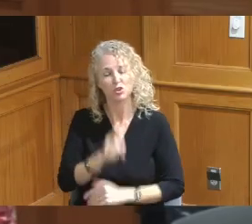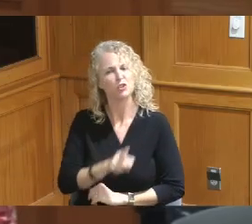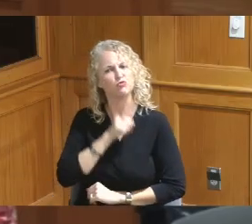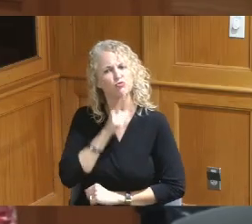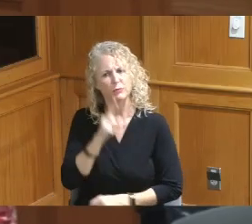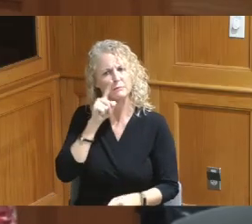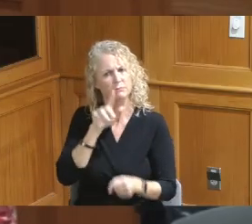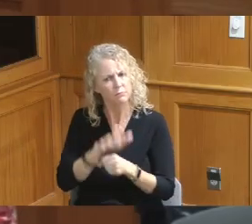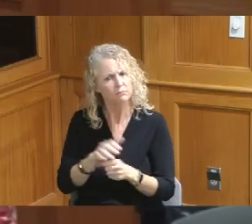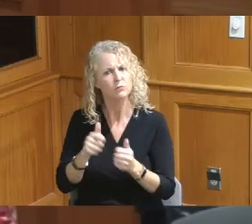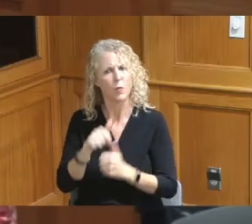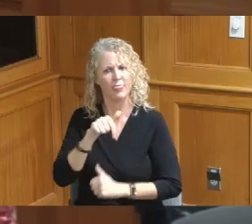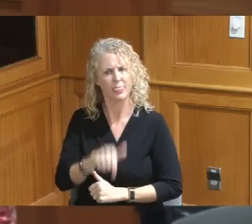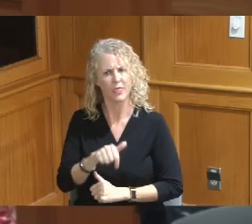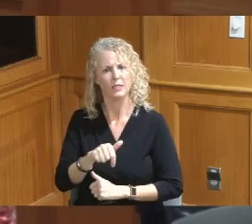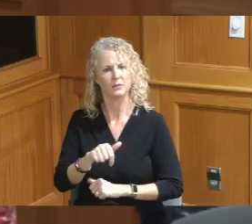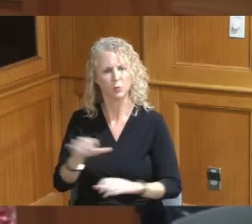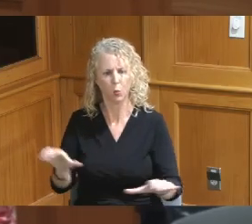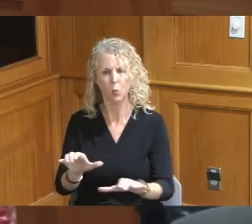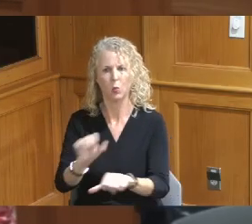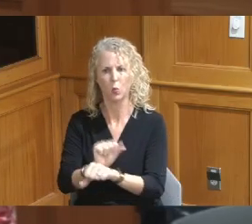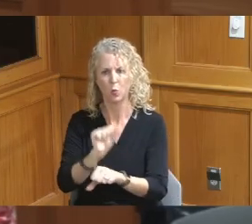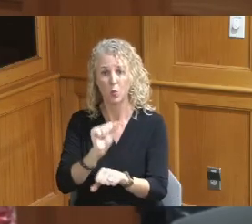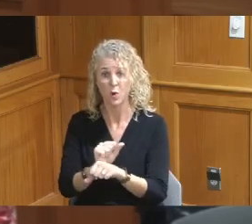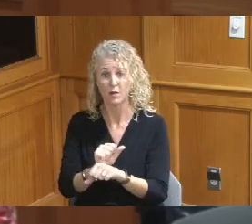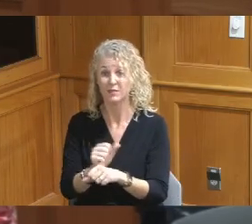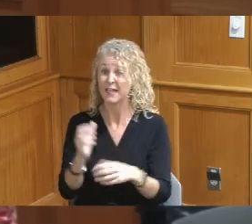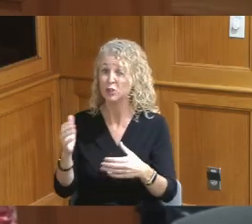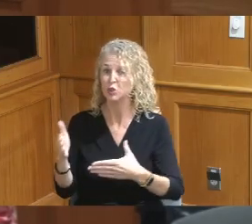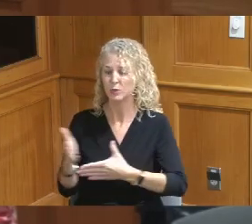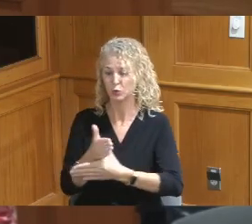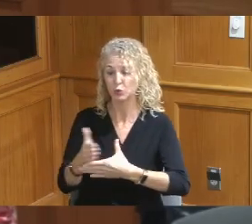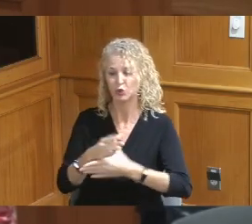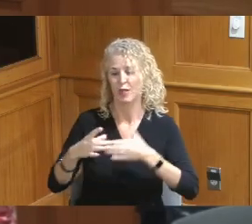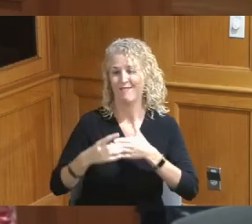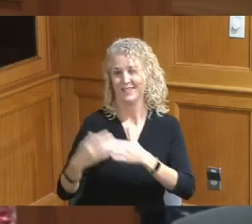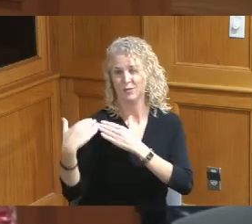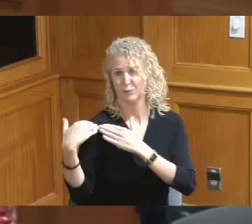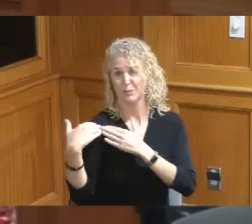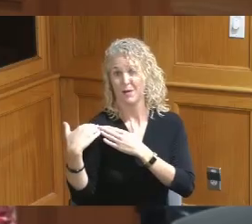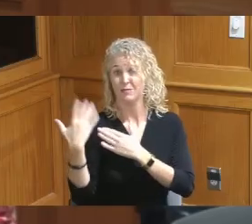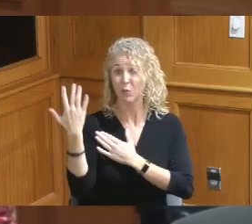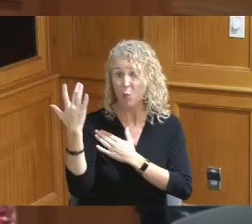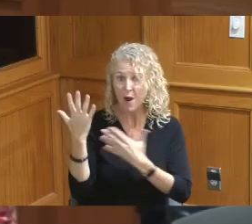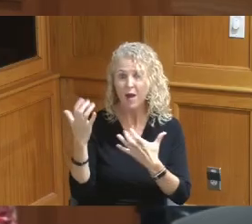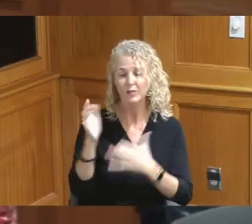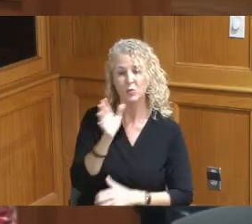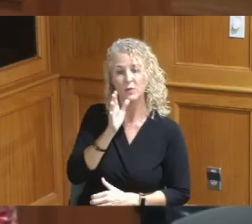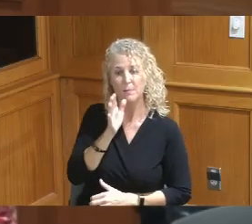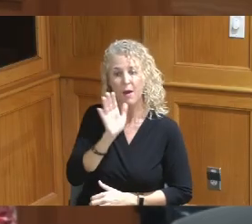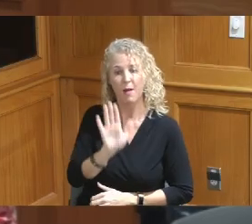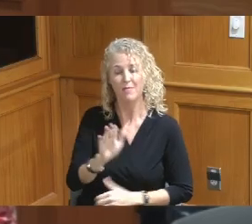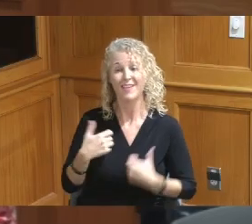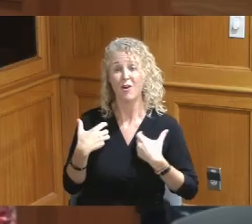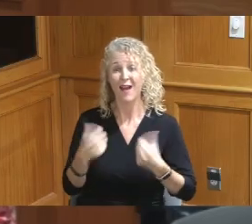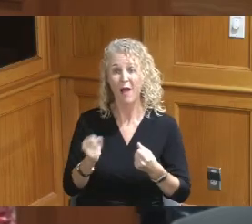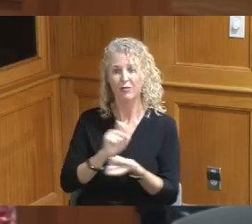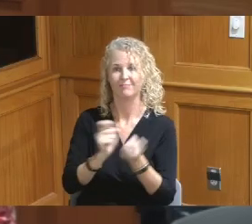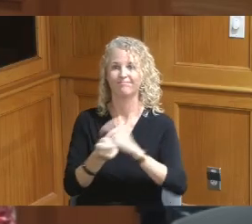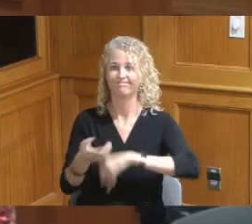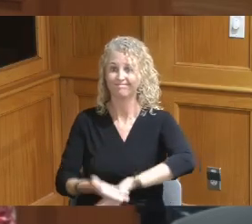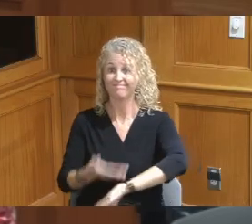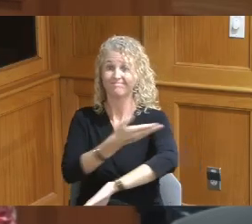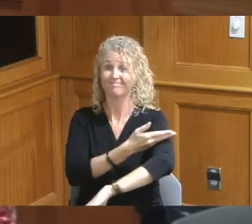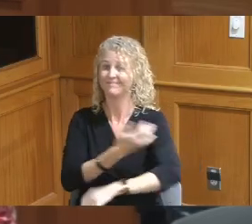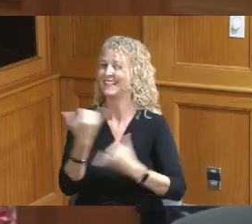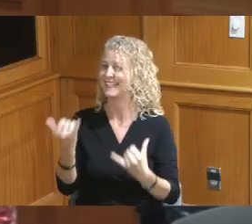deeply committed to collective action and shared leadership in transforming maternal health outcomes in her community.